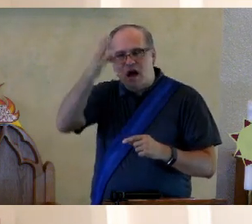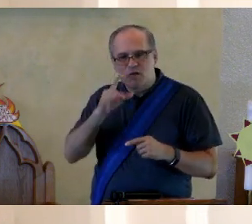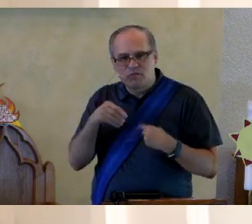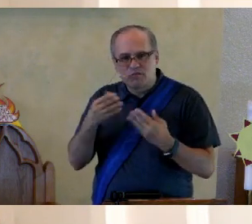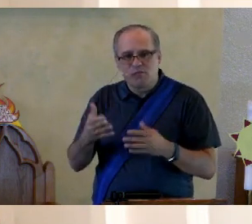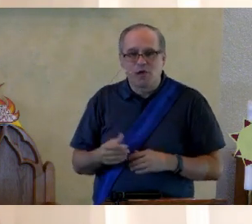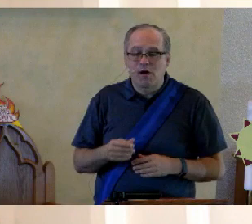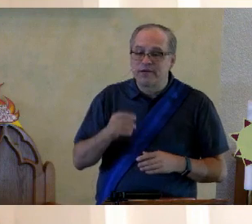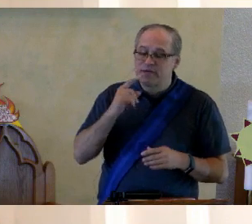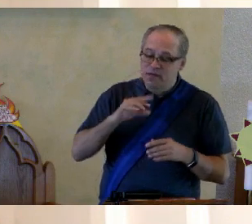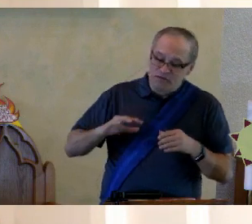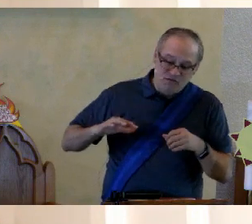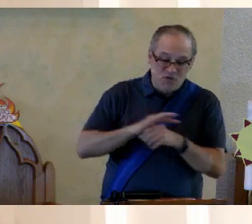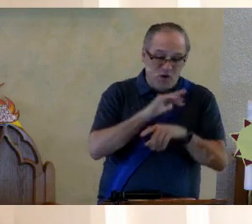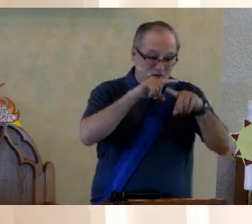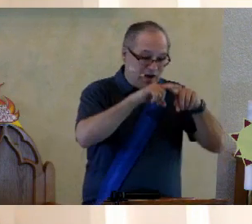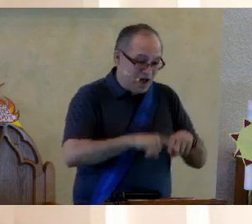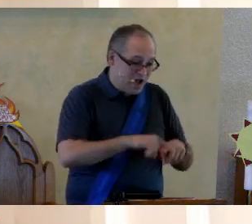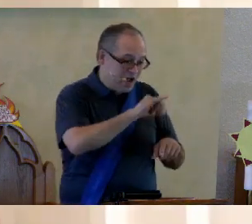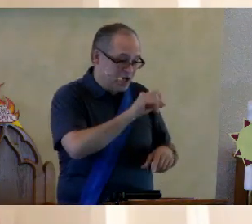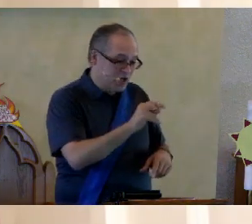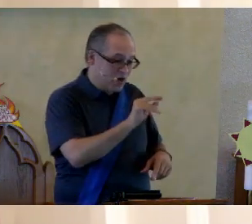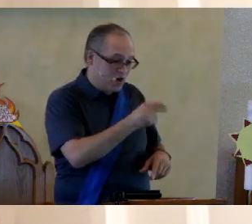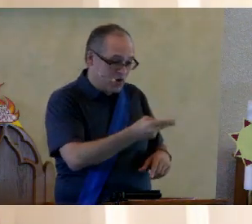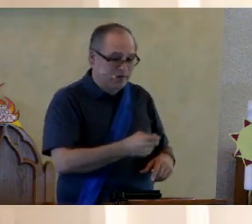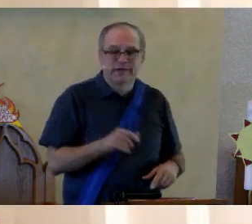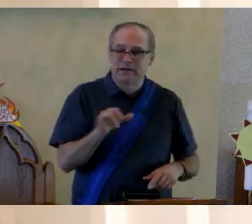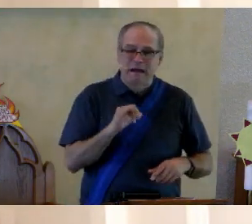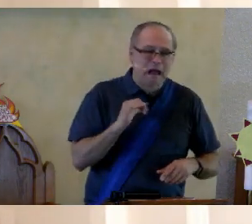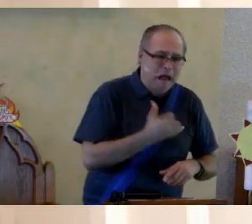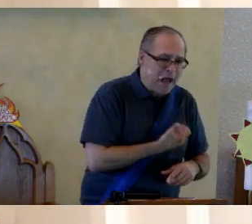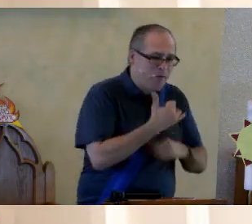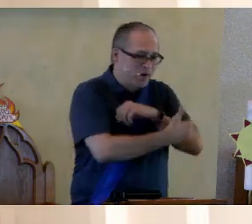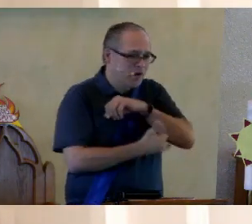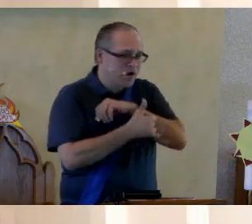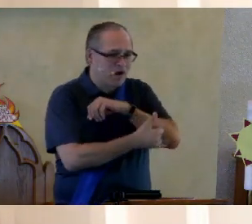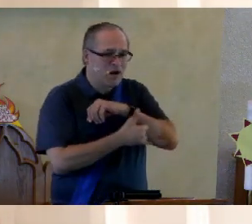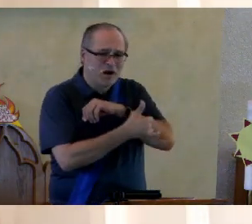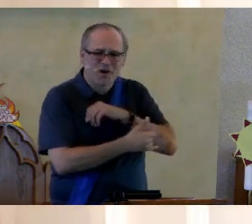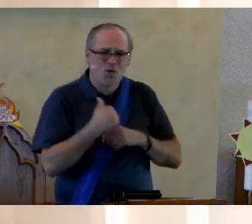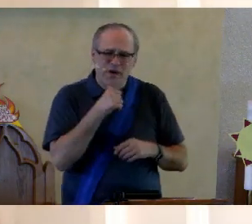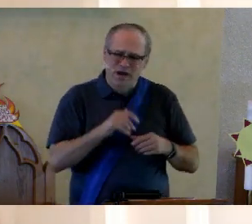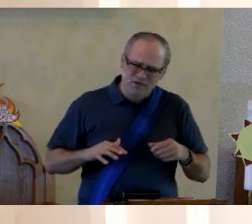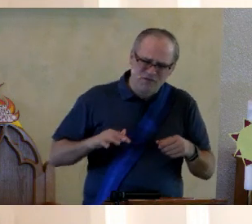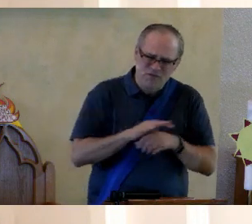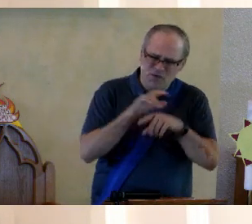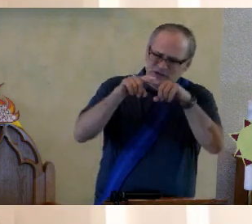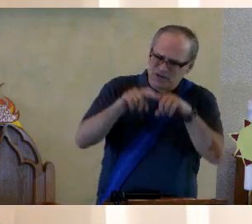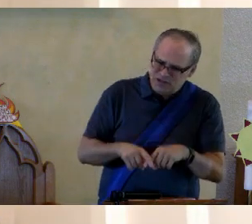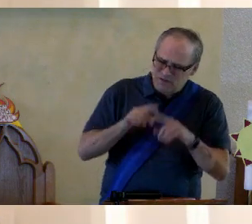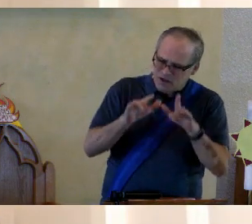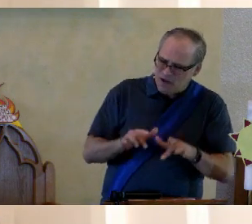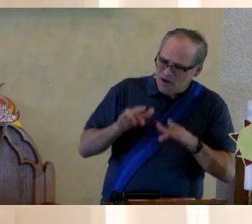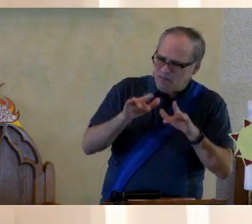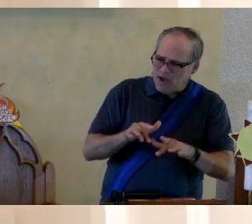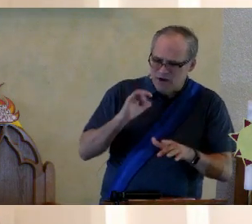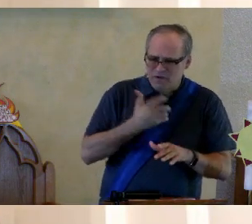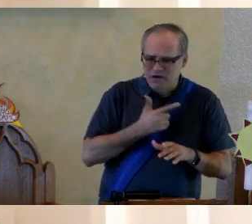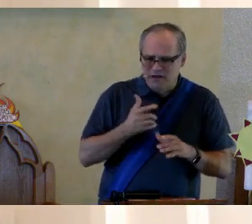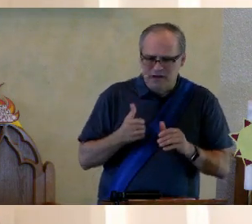on Jonah, just like the fate of our country does not rely on the competence, compassion, or common decency of our